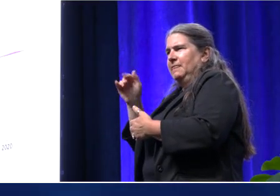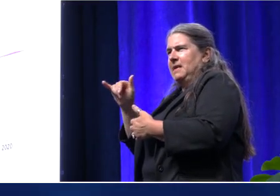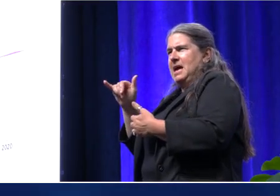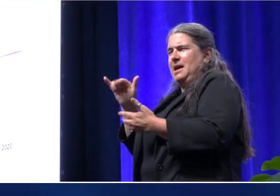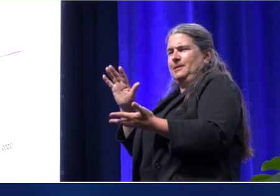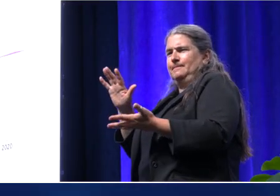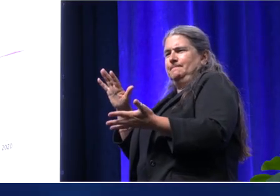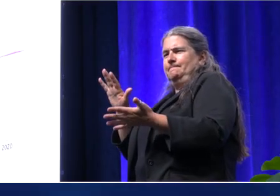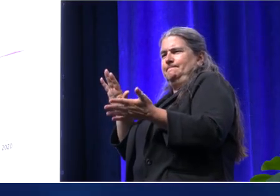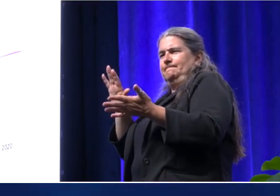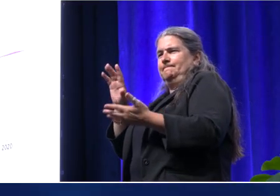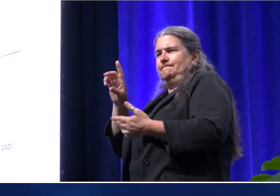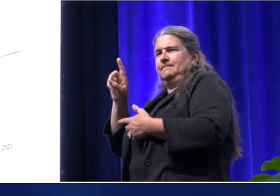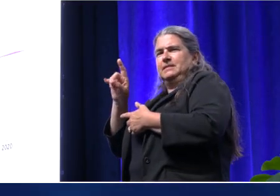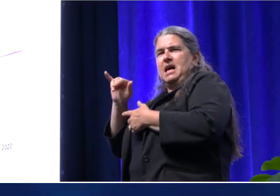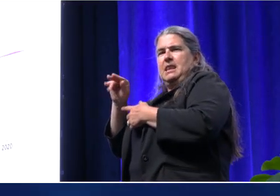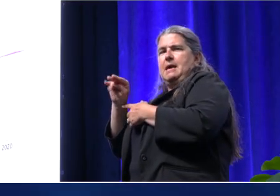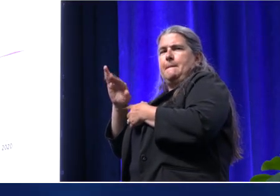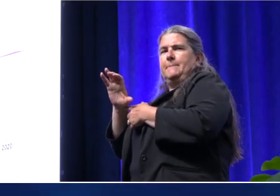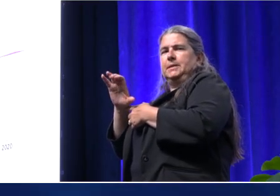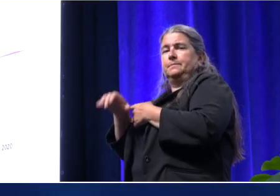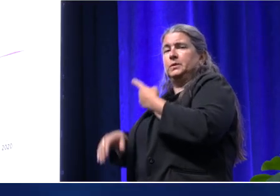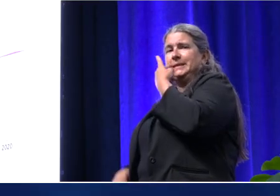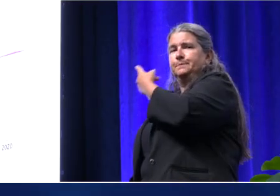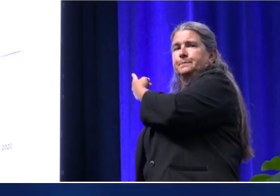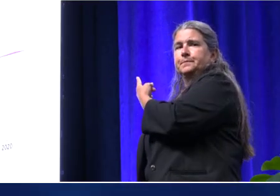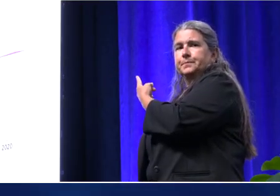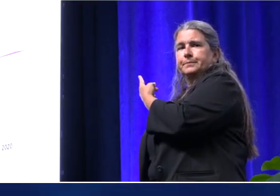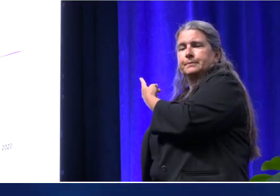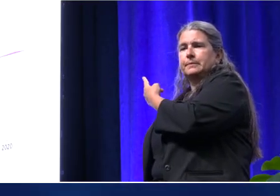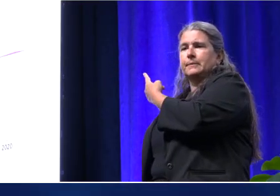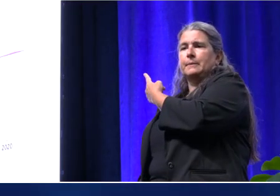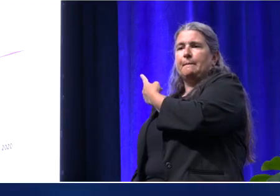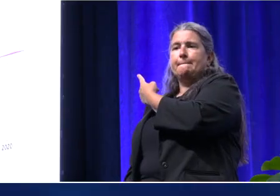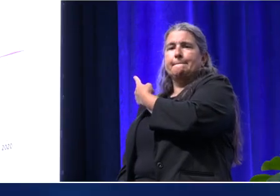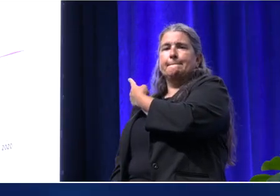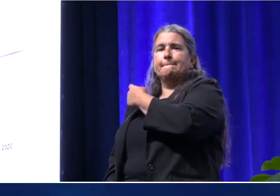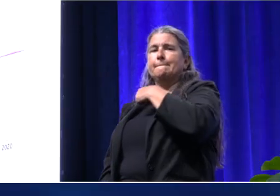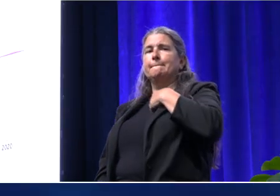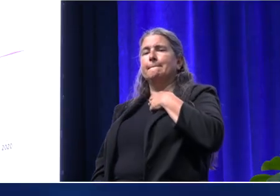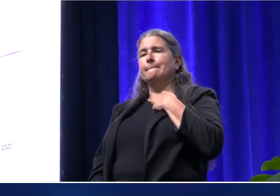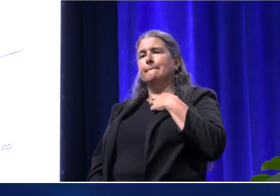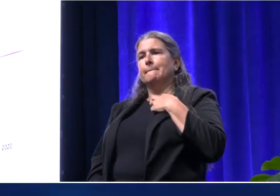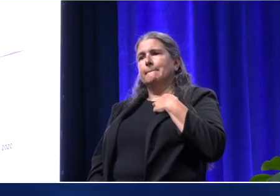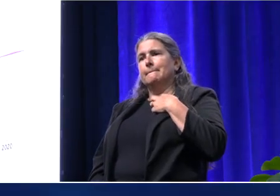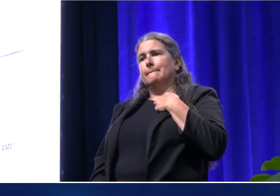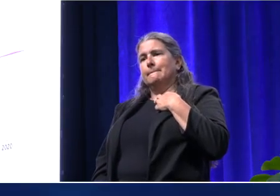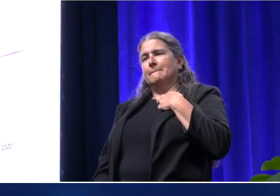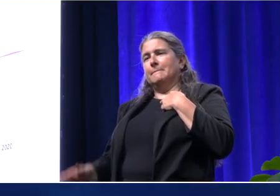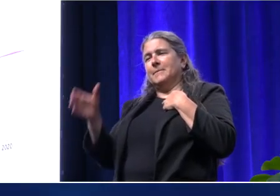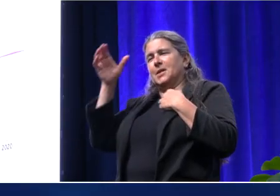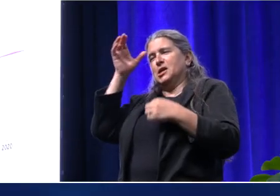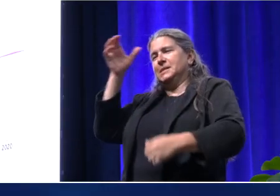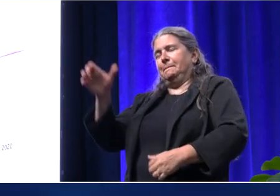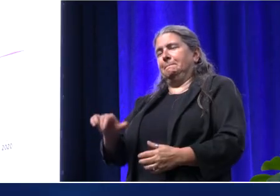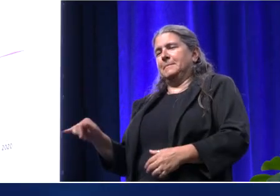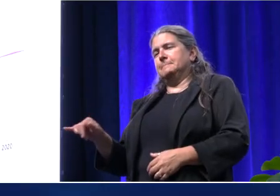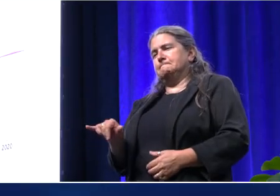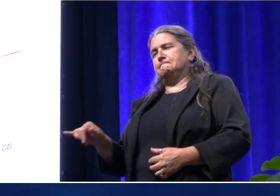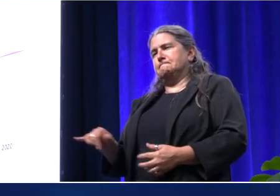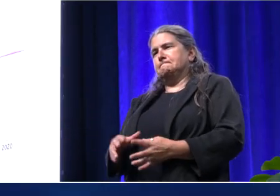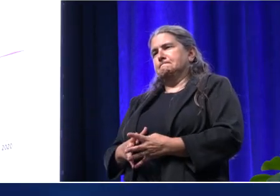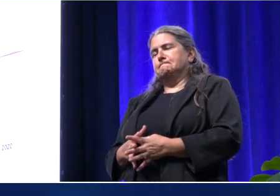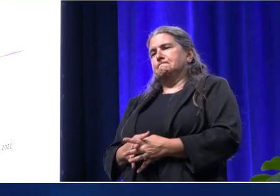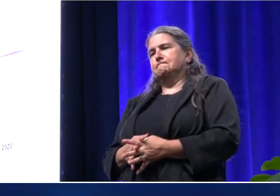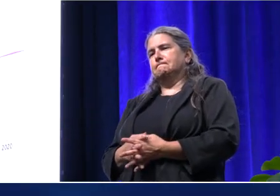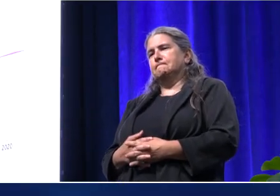data that this is based on. So here, we're gonna look at the same kind of concept of where